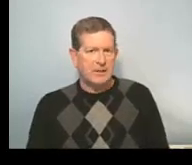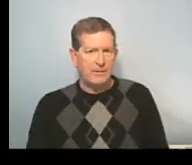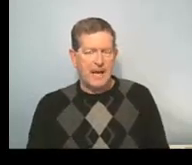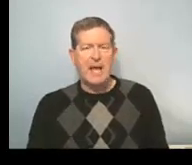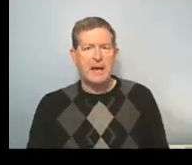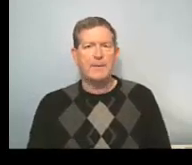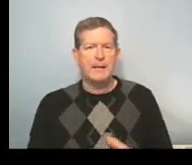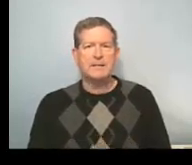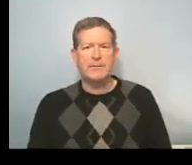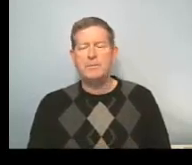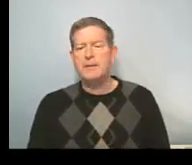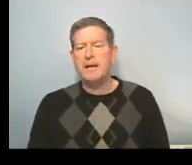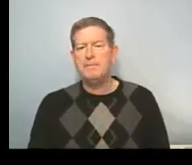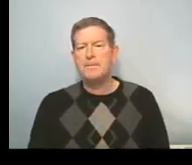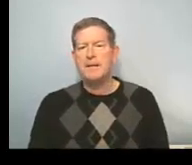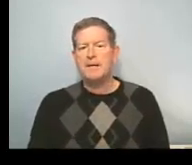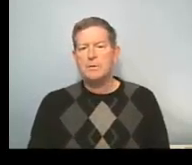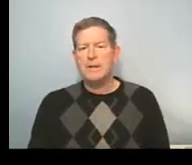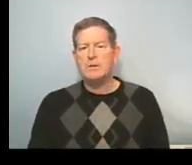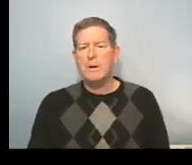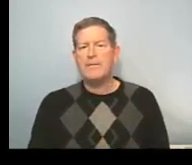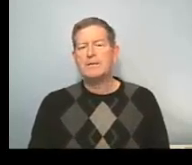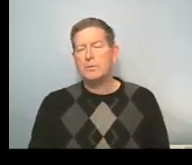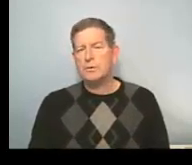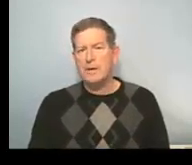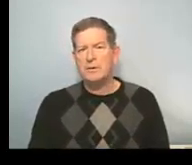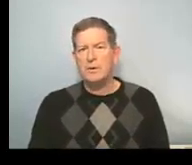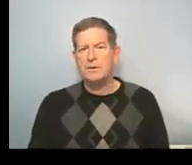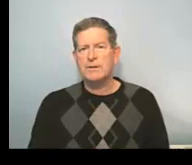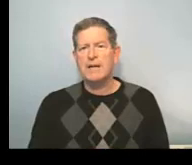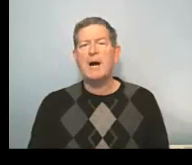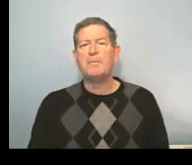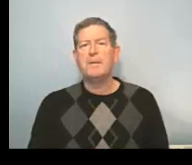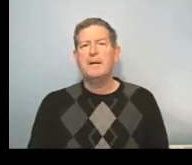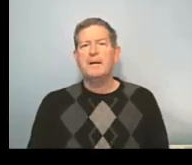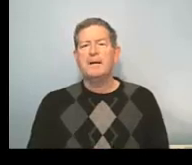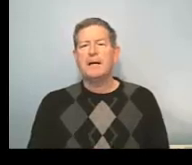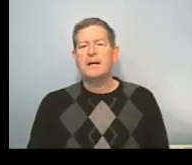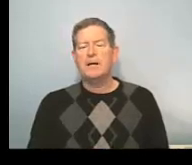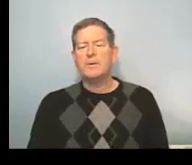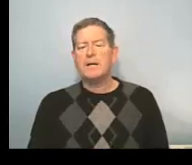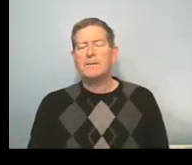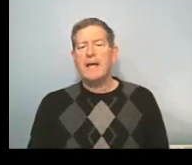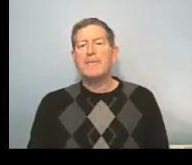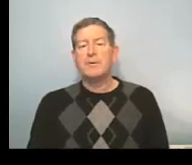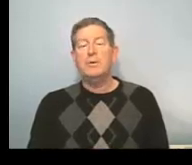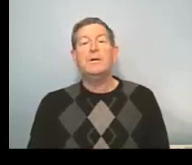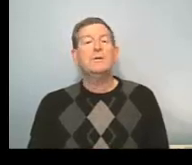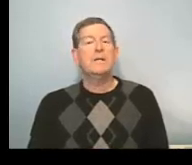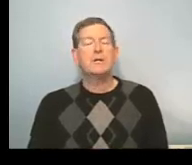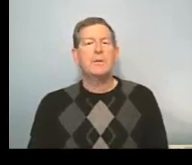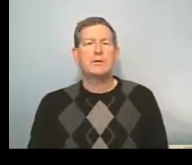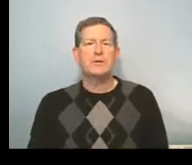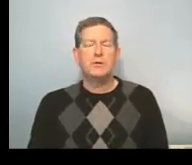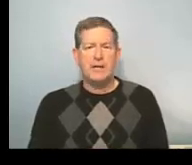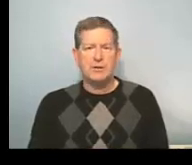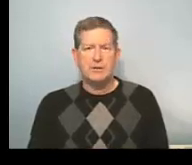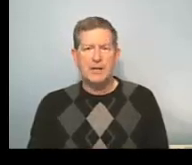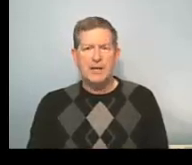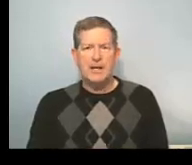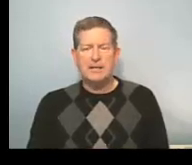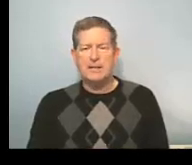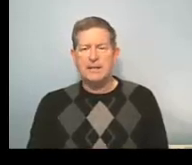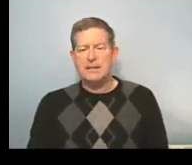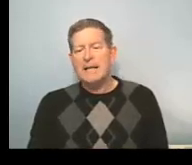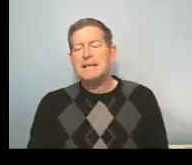talking about 7 a.m. and not 7 p.m. Son las 9, son las 11. Now, we come to the afternoon, and you see the expression